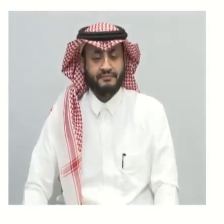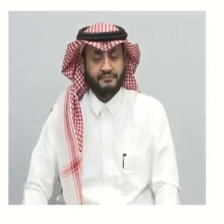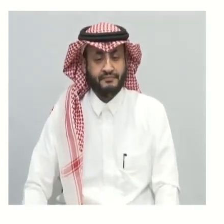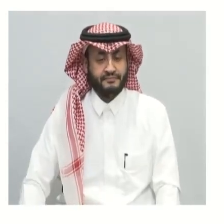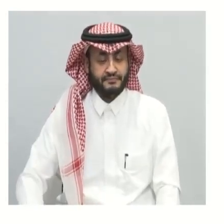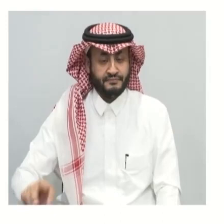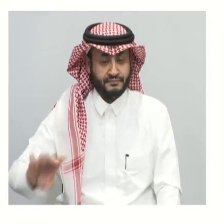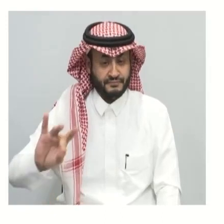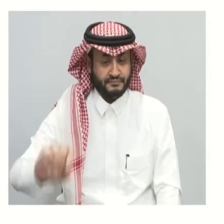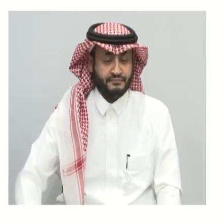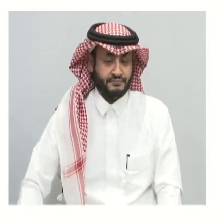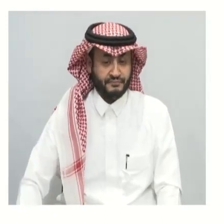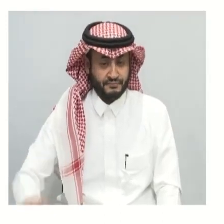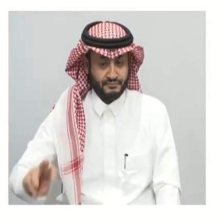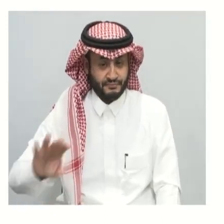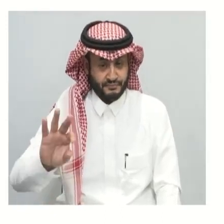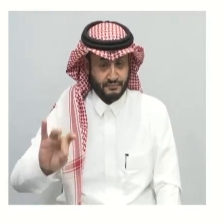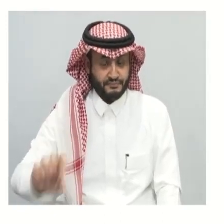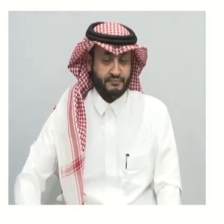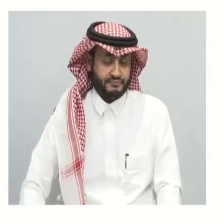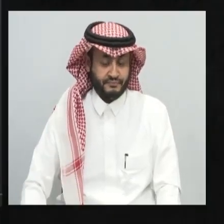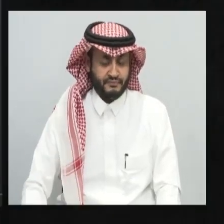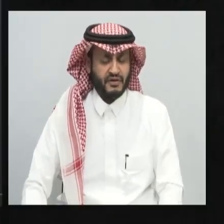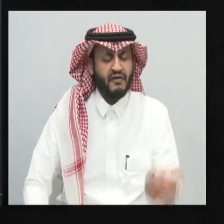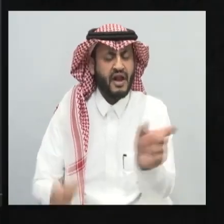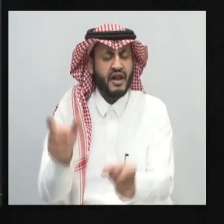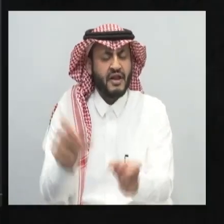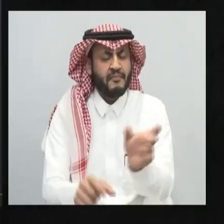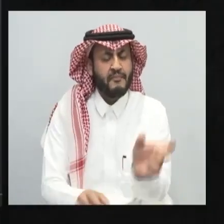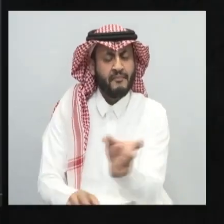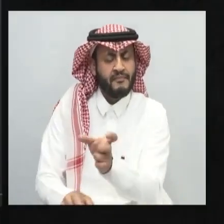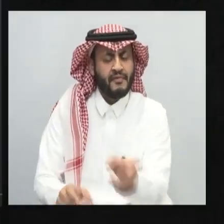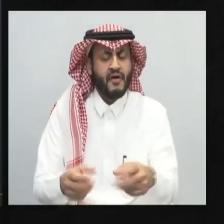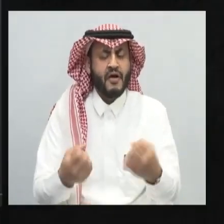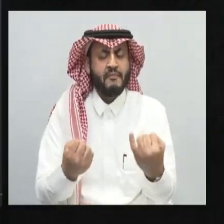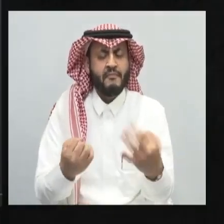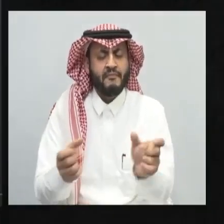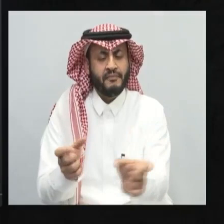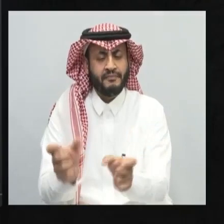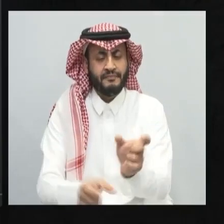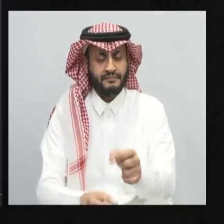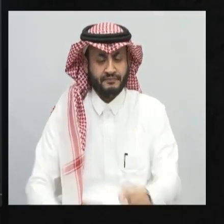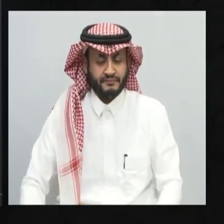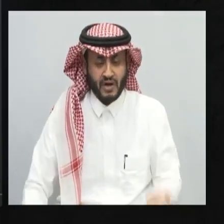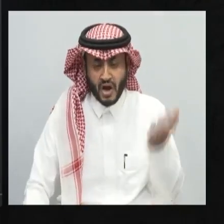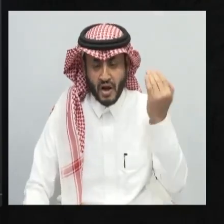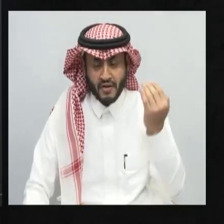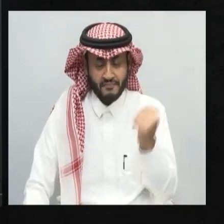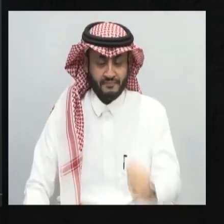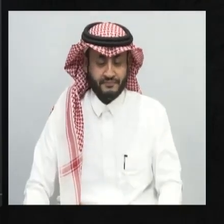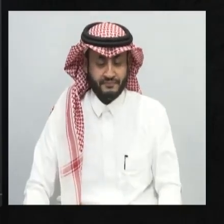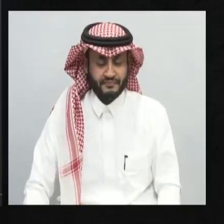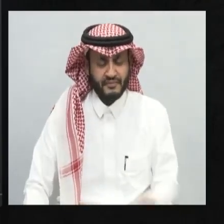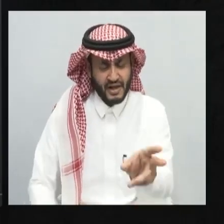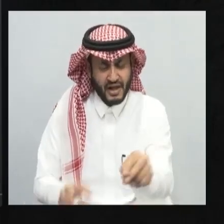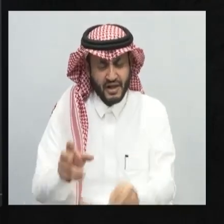68, there are a list of words. There is a list of words, many words that we have already mentioned in this unit.